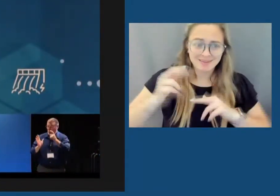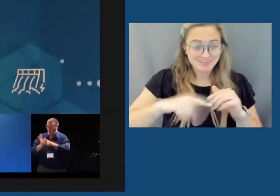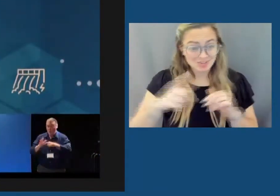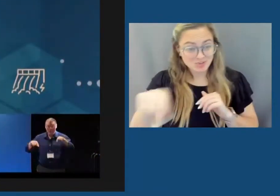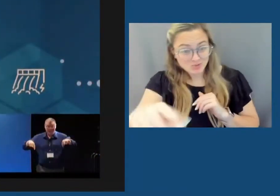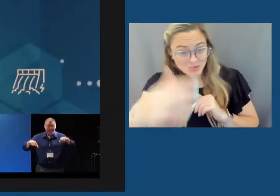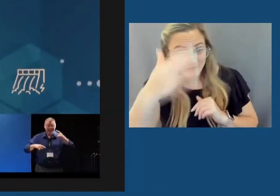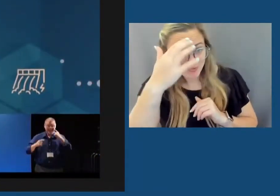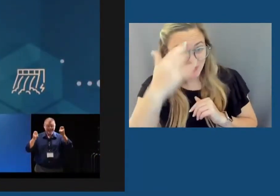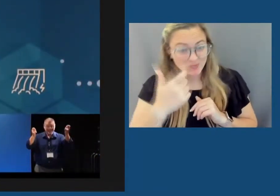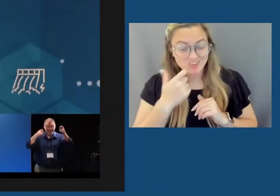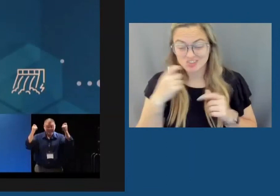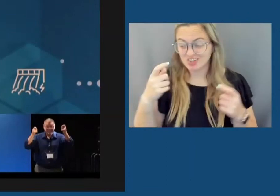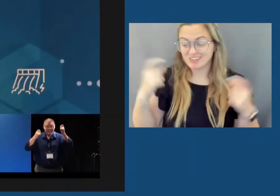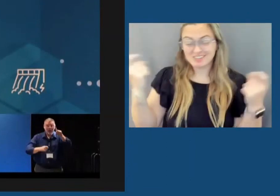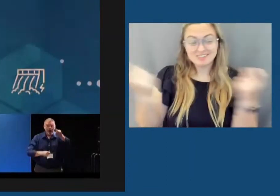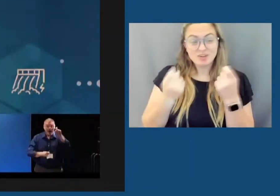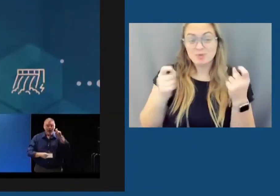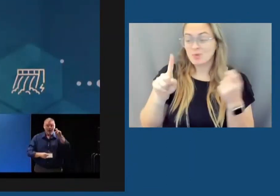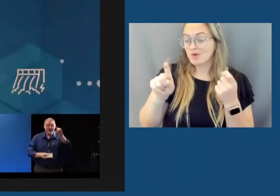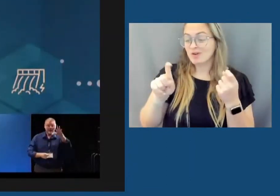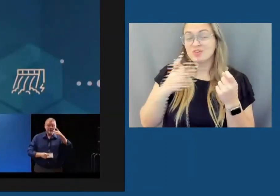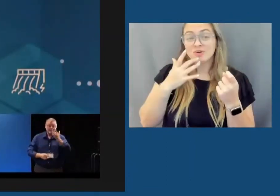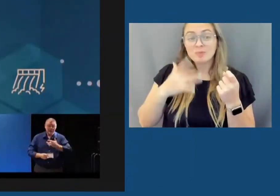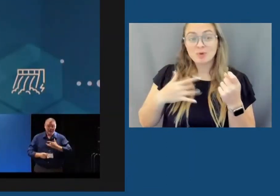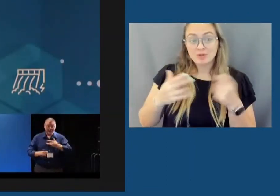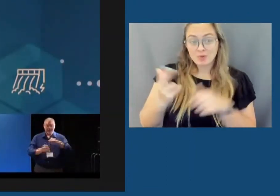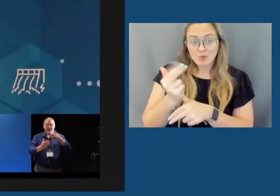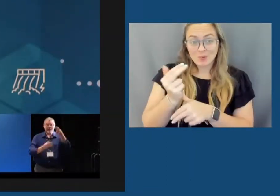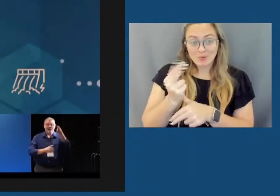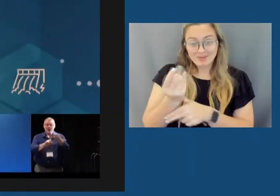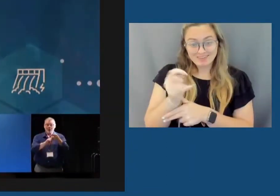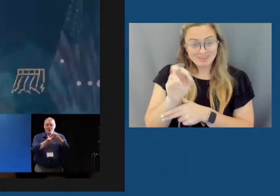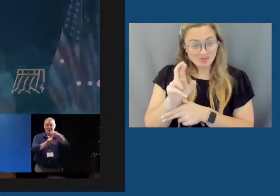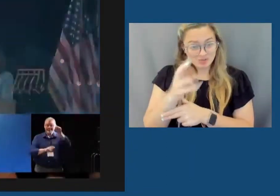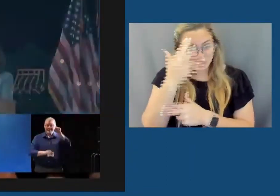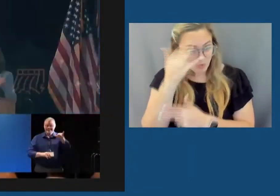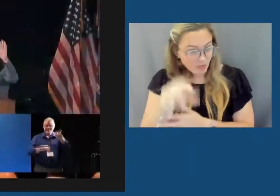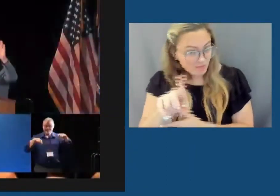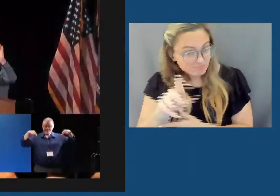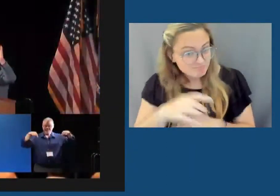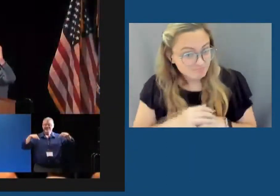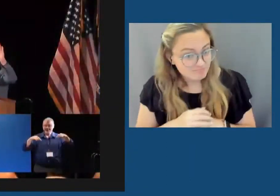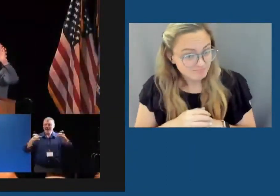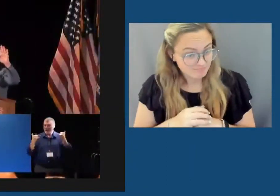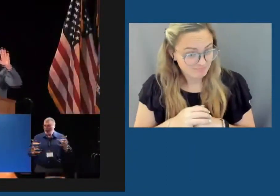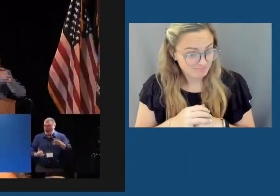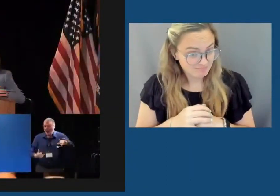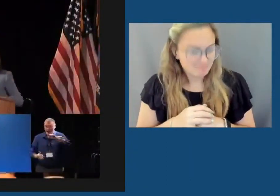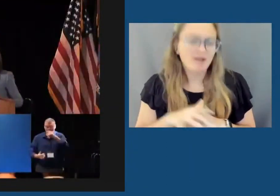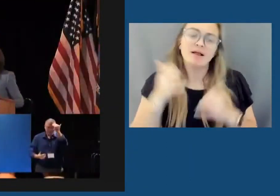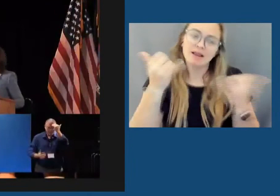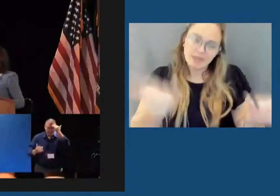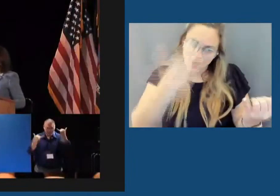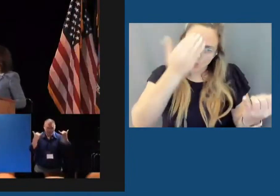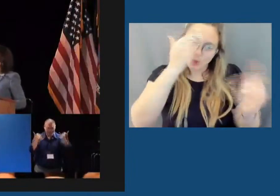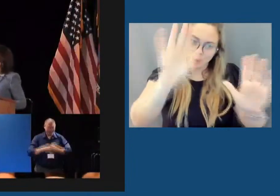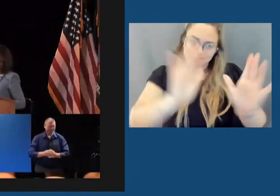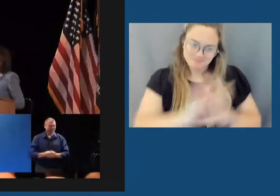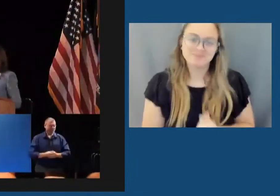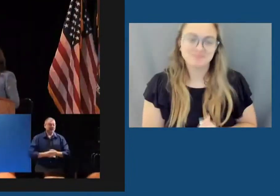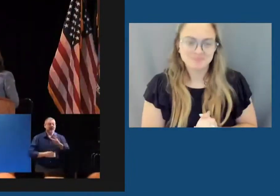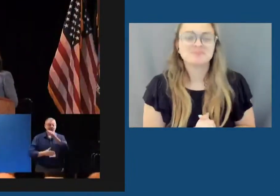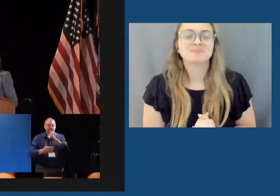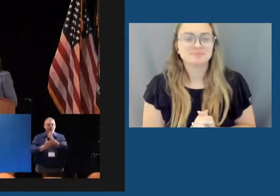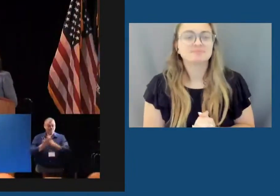just celebrated the 100th birthday of the Hotel Syracuse? Who knew that? Okay, now you do. Now you do. It's also part of